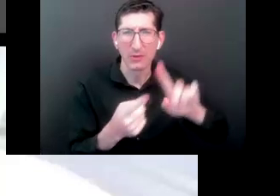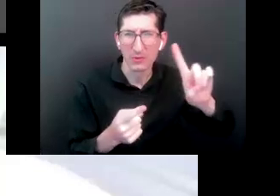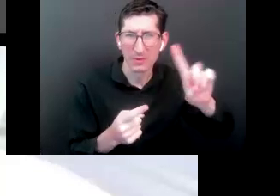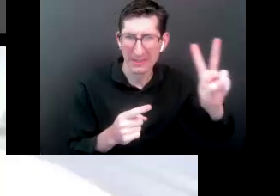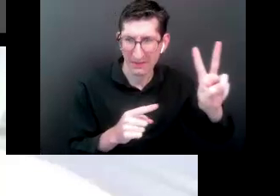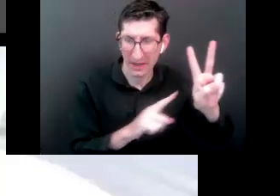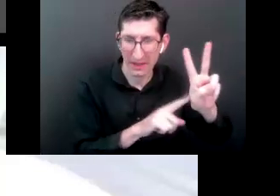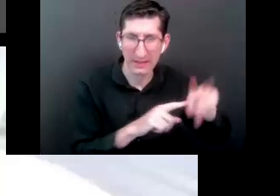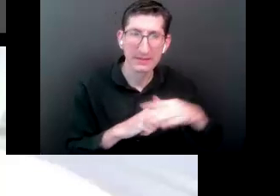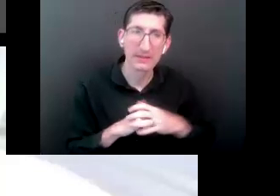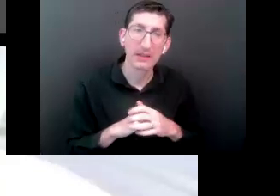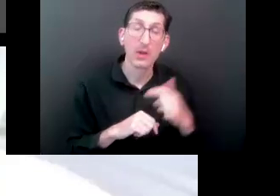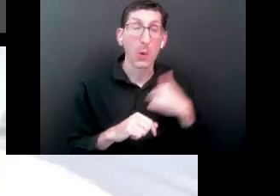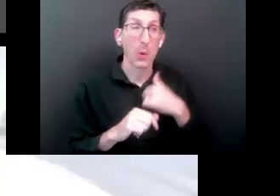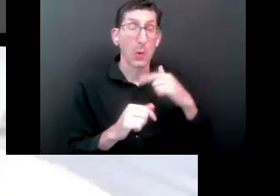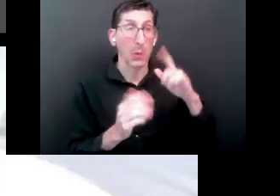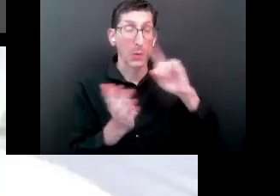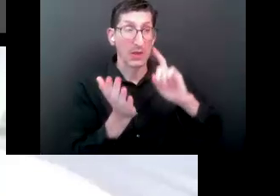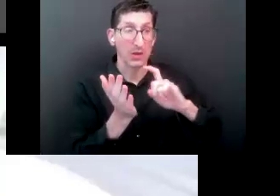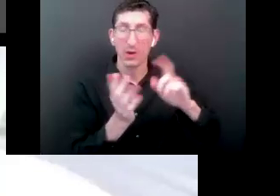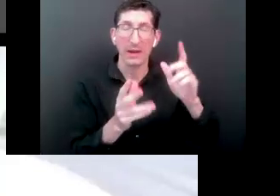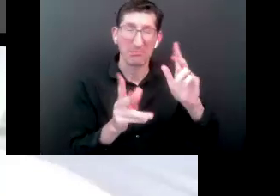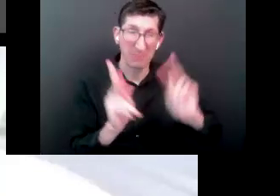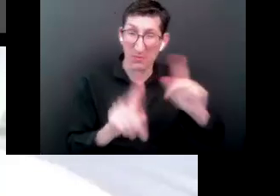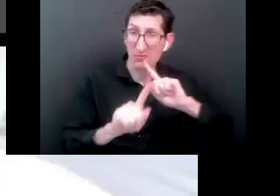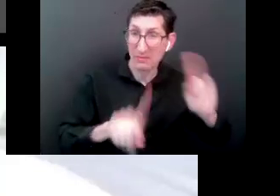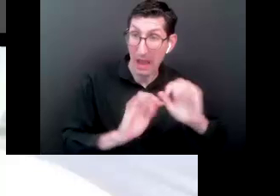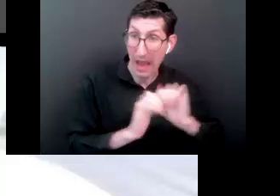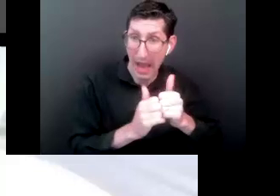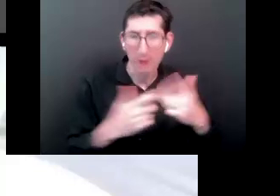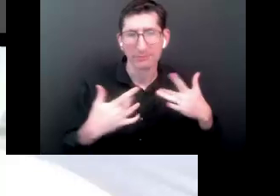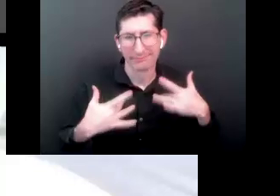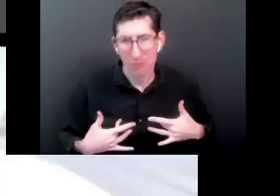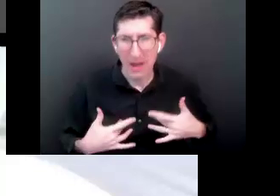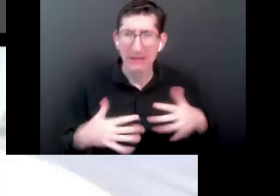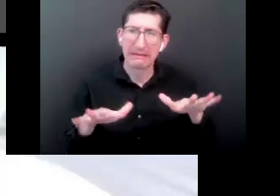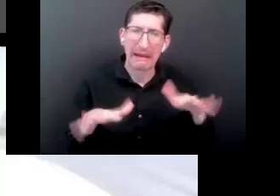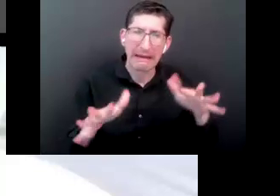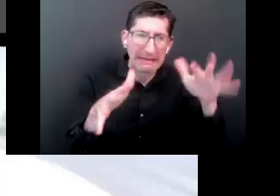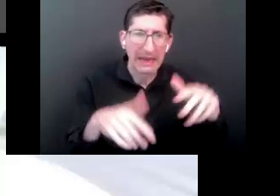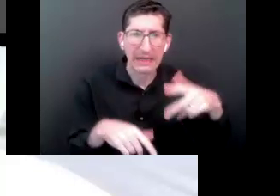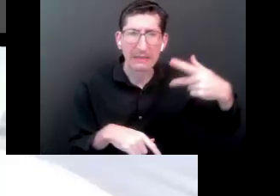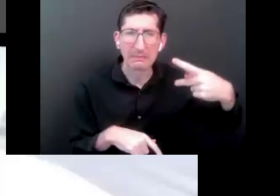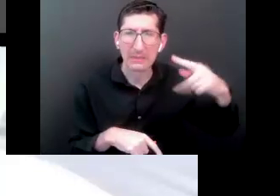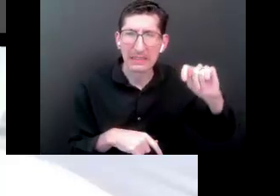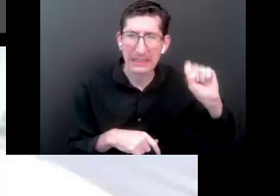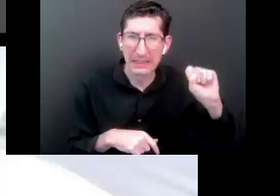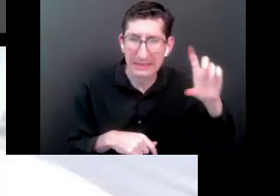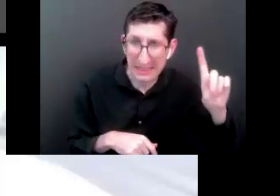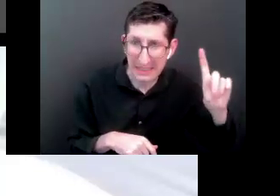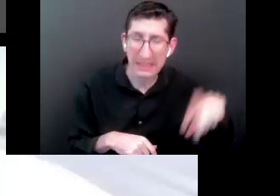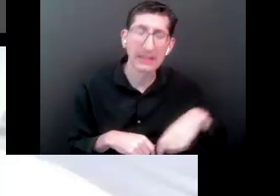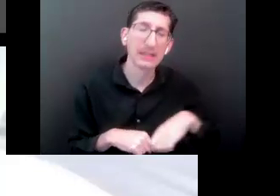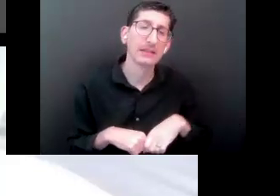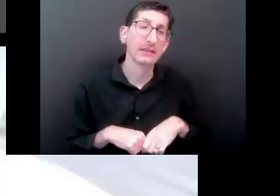So we see a lot of depression, we can see anxiety, we can see post-traumatic stress disorder. We